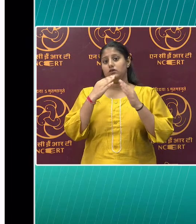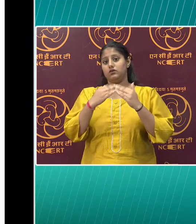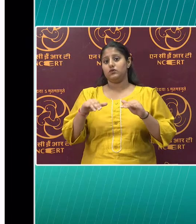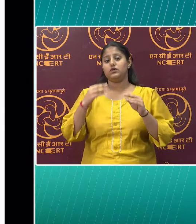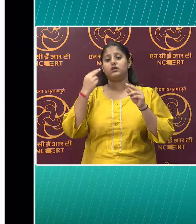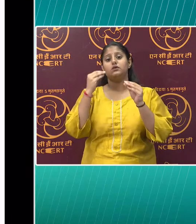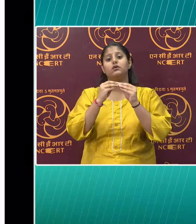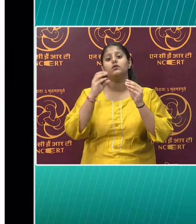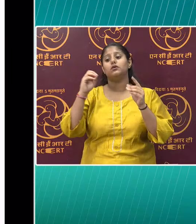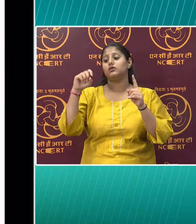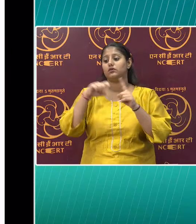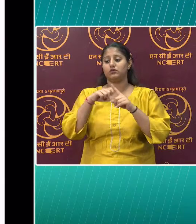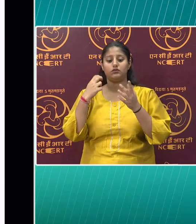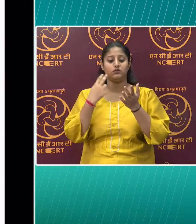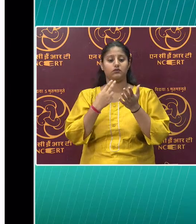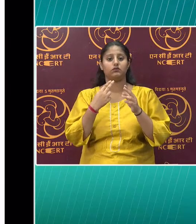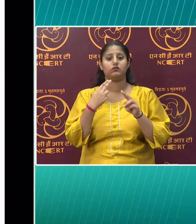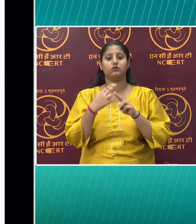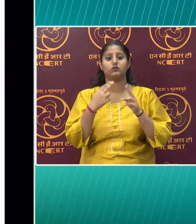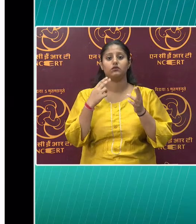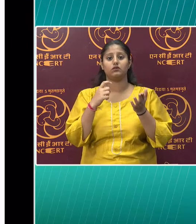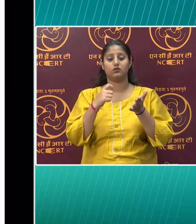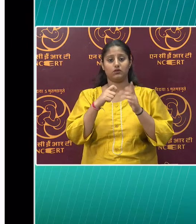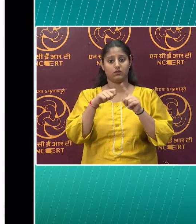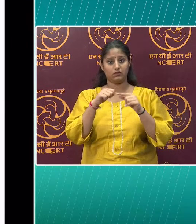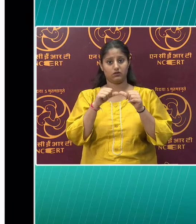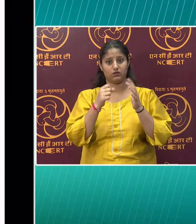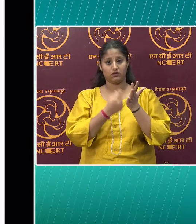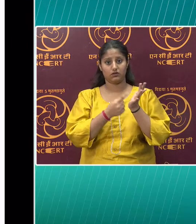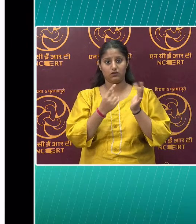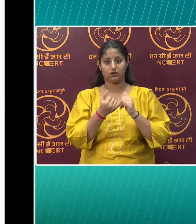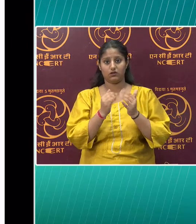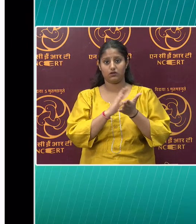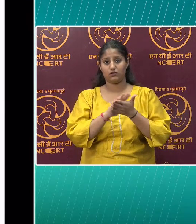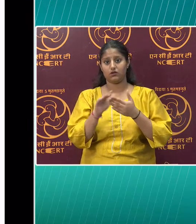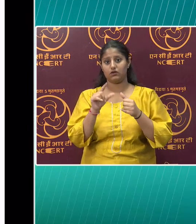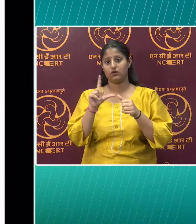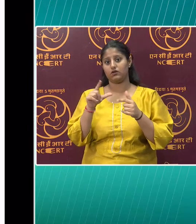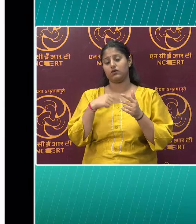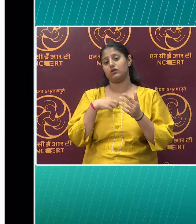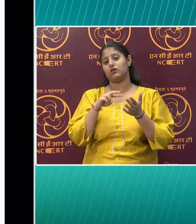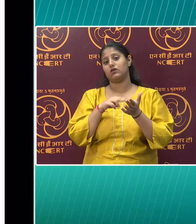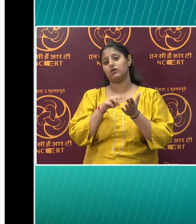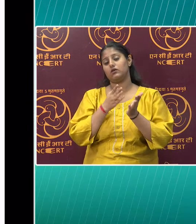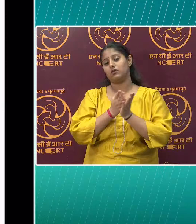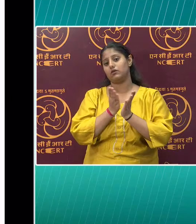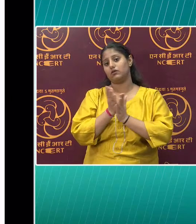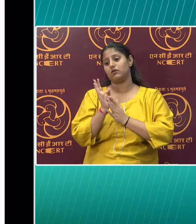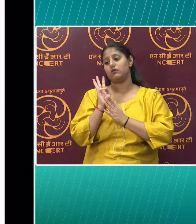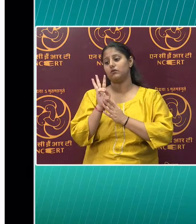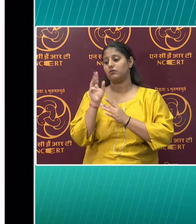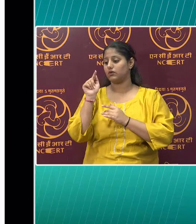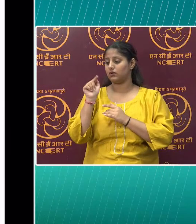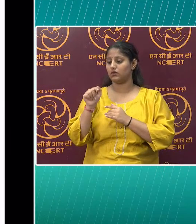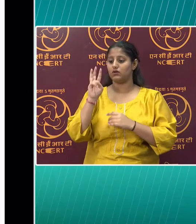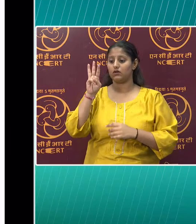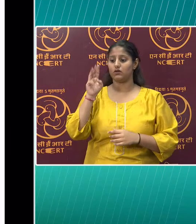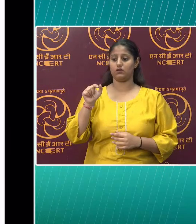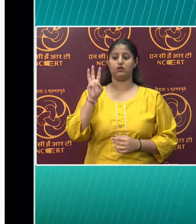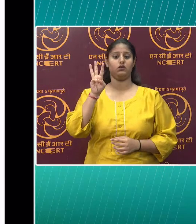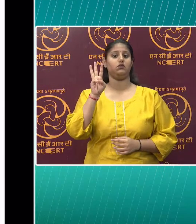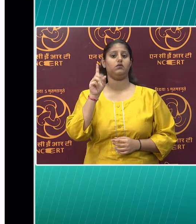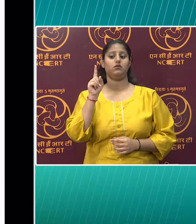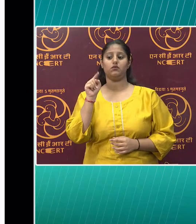Kaushal Bodh. And they, we have covered three forms of life forms. For example, developing